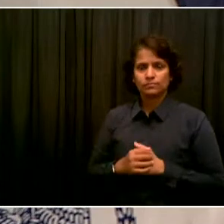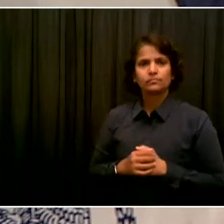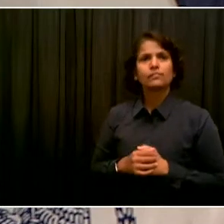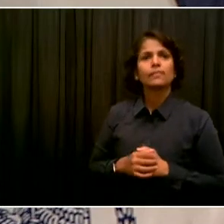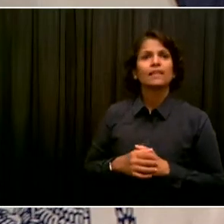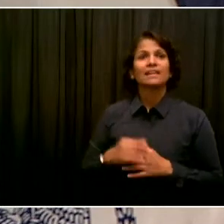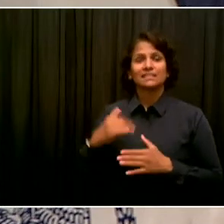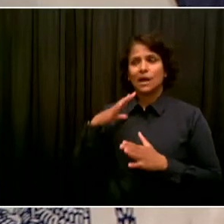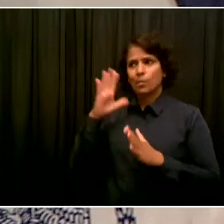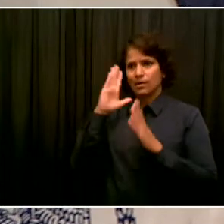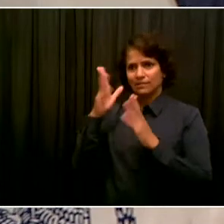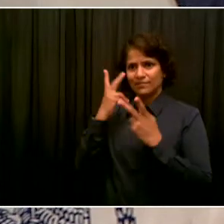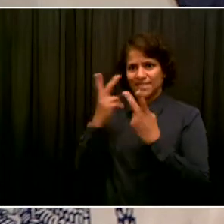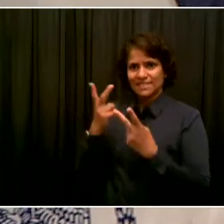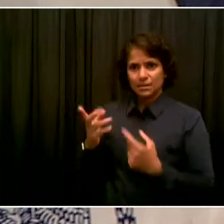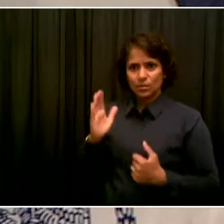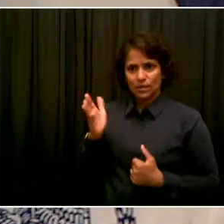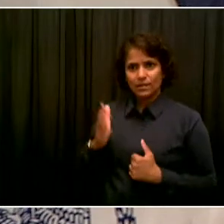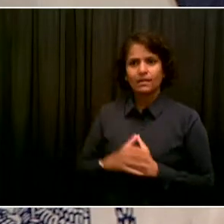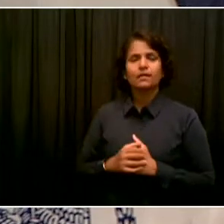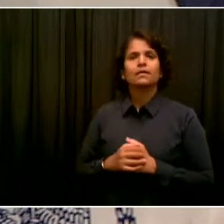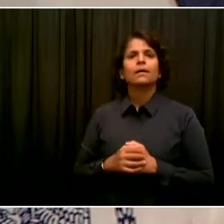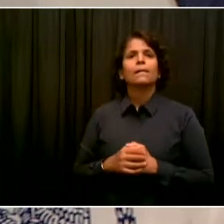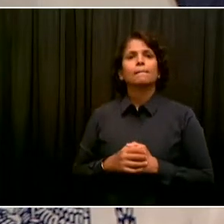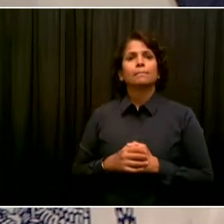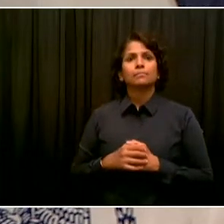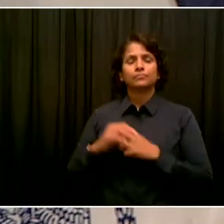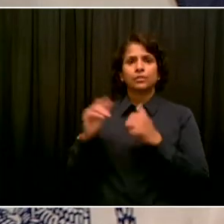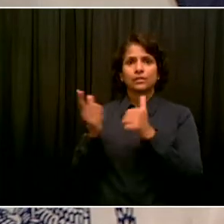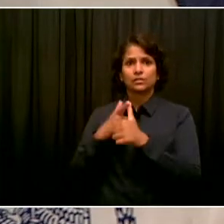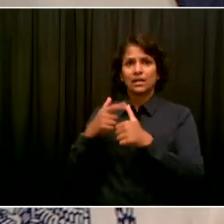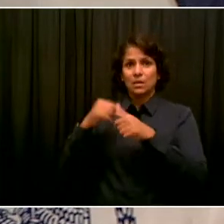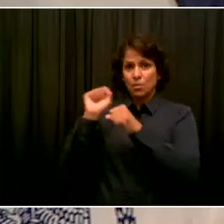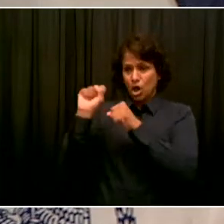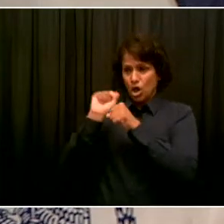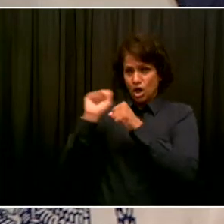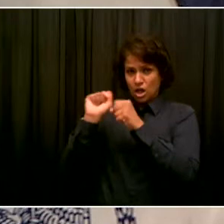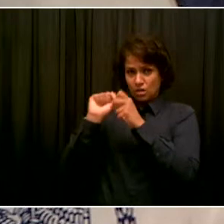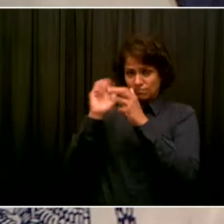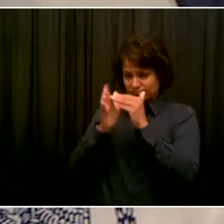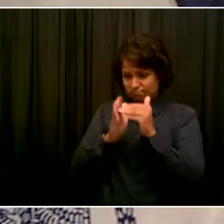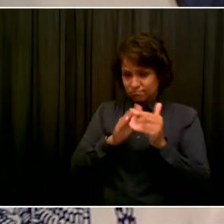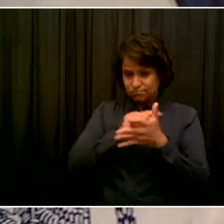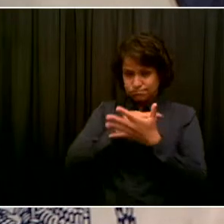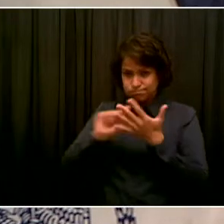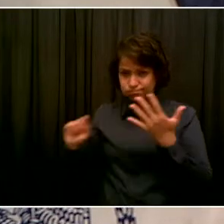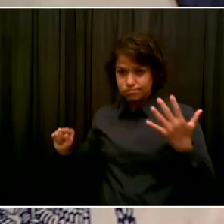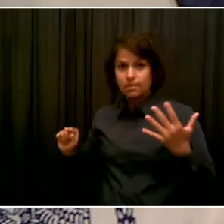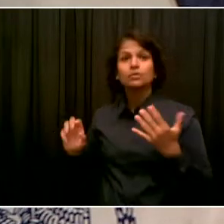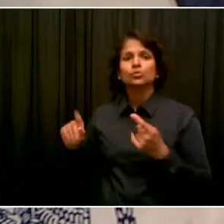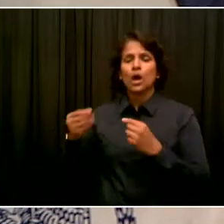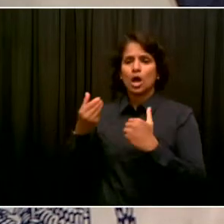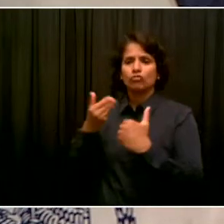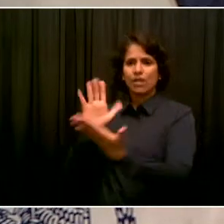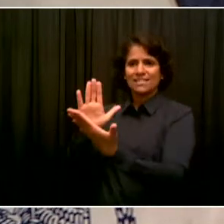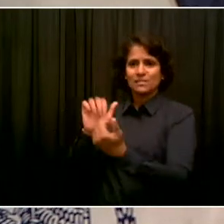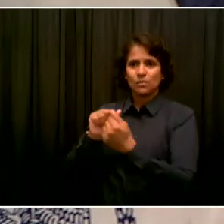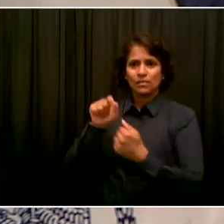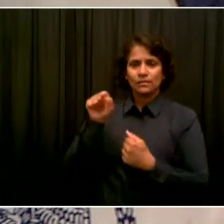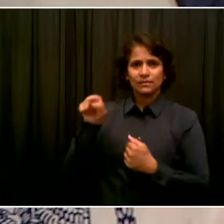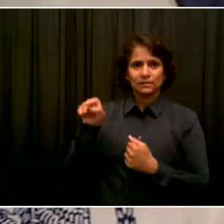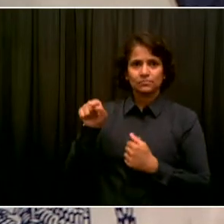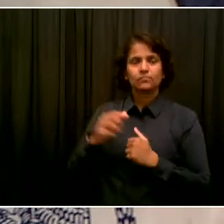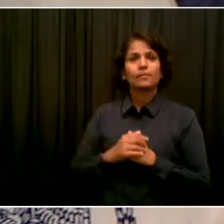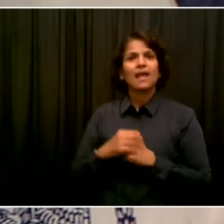visiting when I have gotten the work done to address these new challenges and make sure that we are moving forward. This is